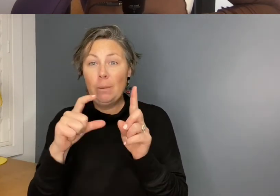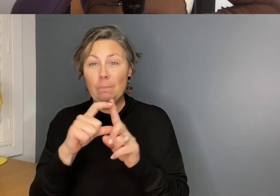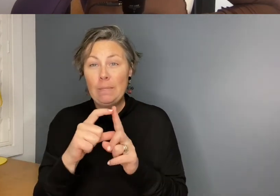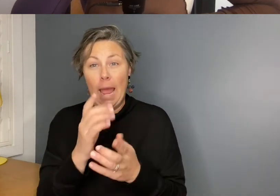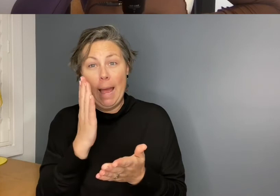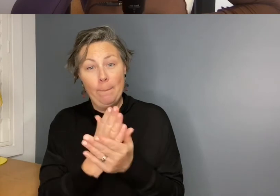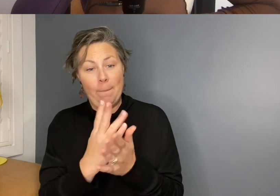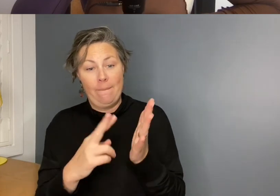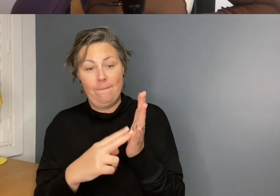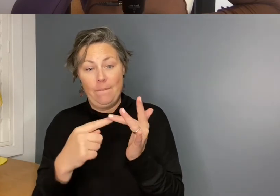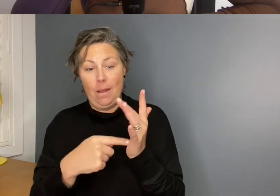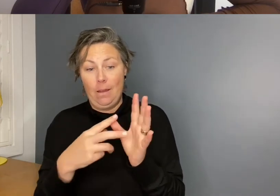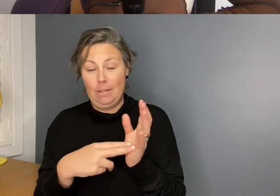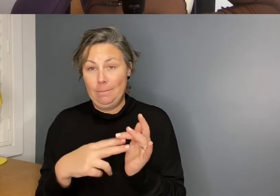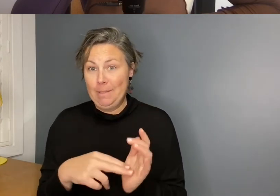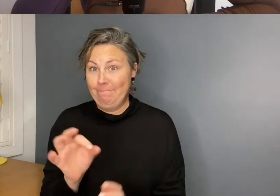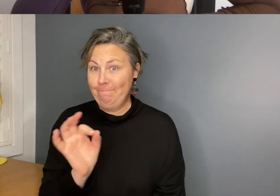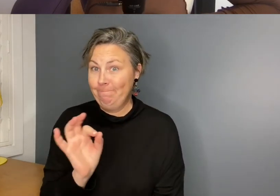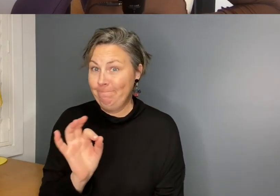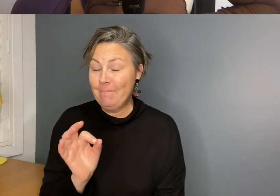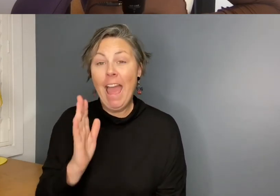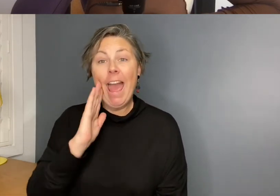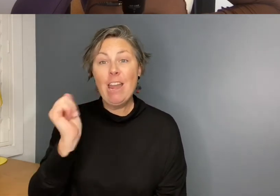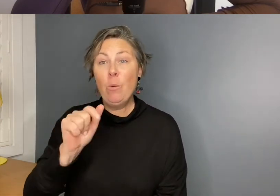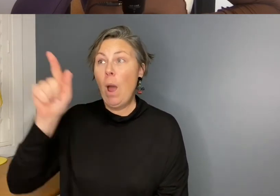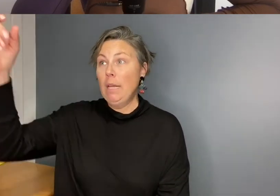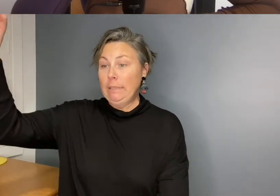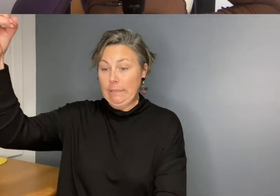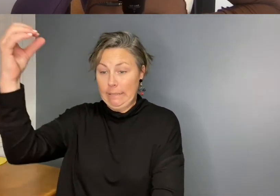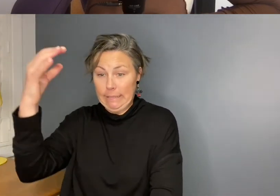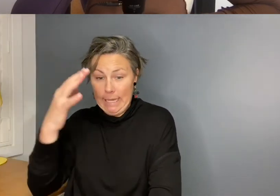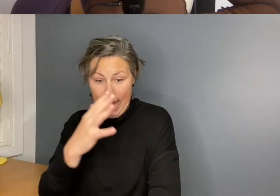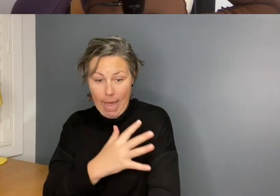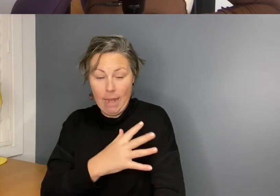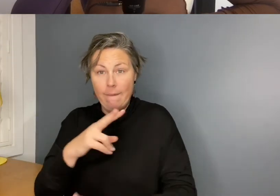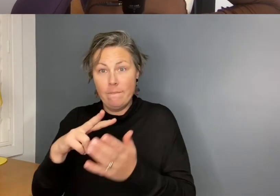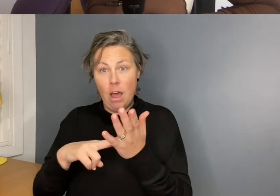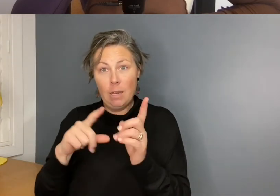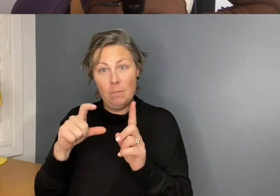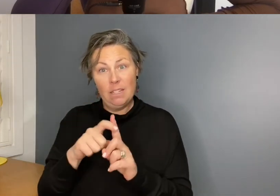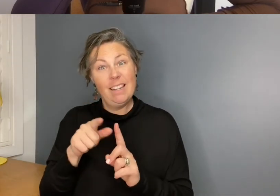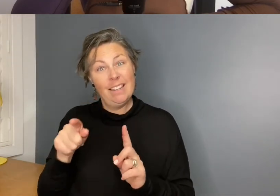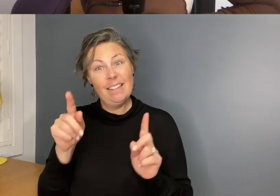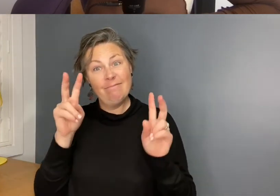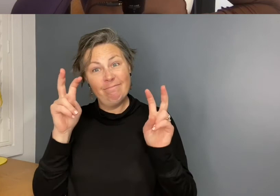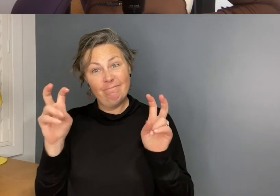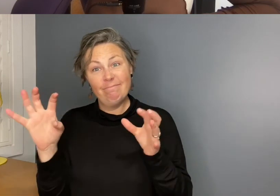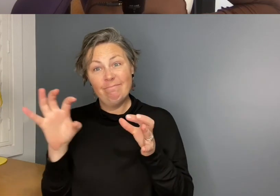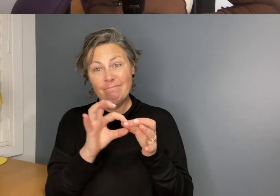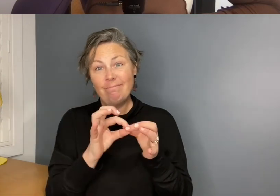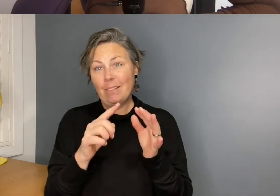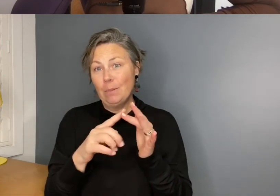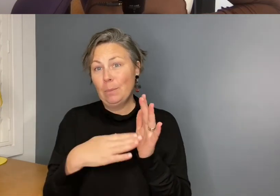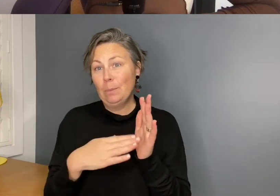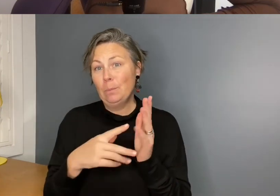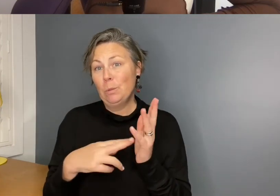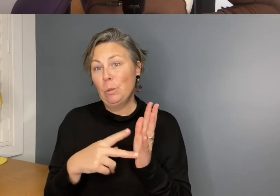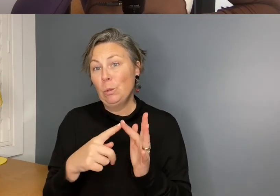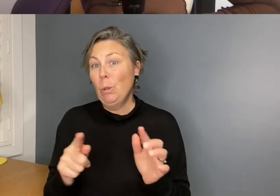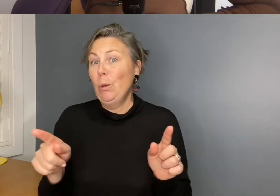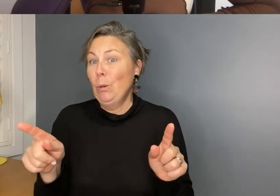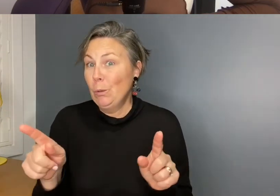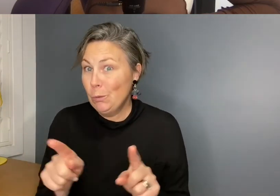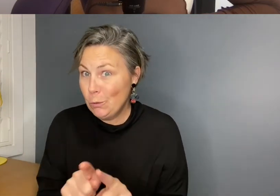to regulate immune activity as well. So careful sun exposure is something that's really important for immune